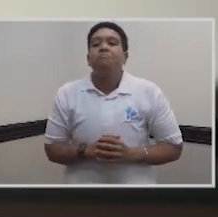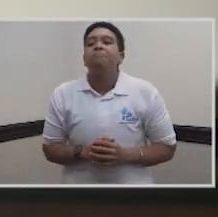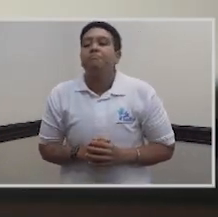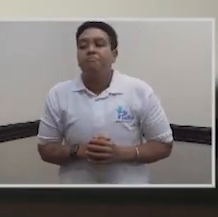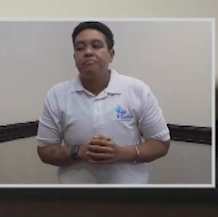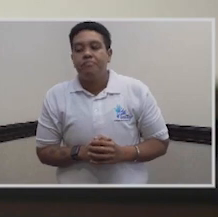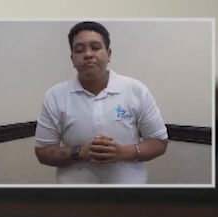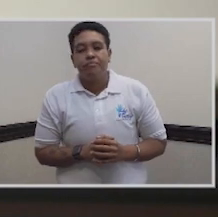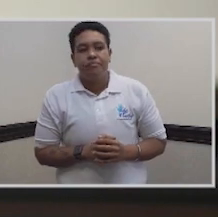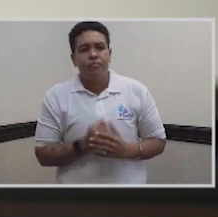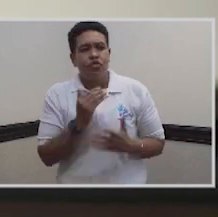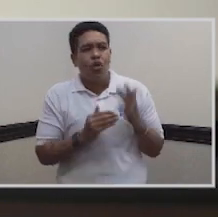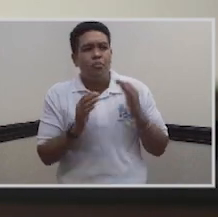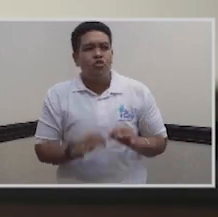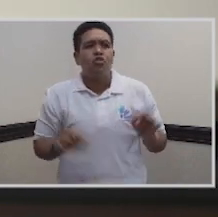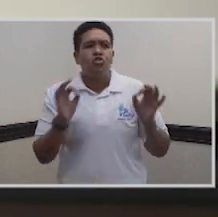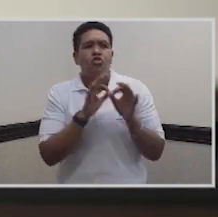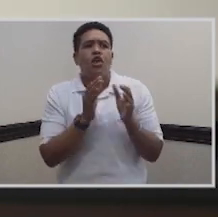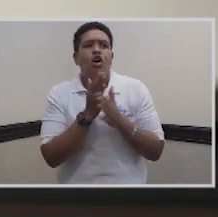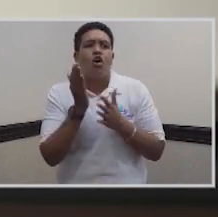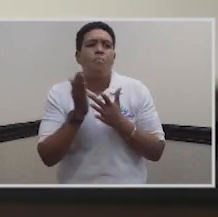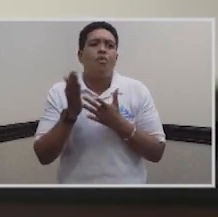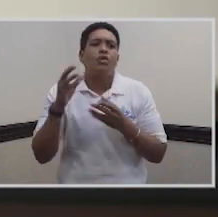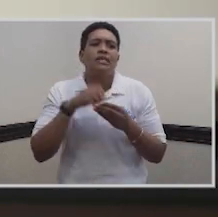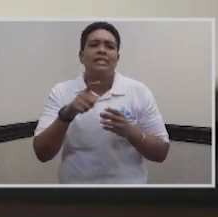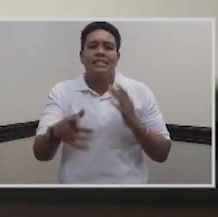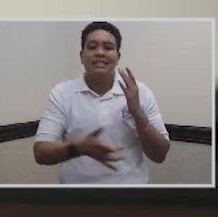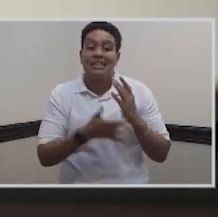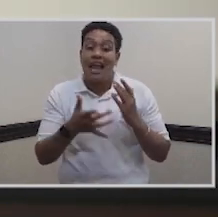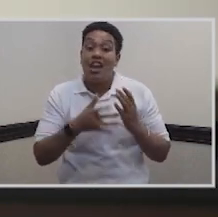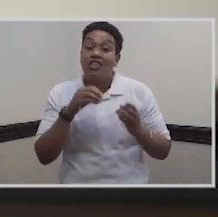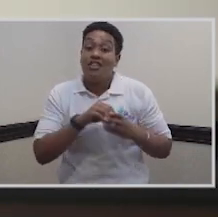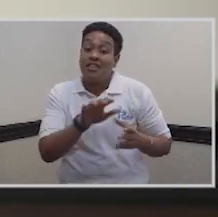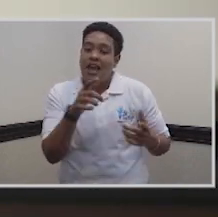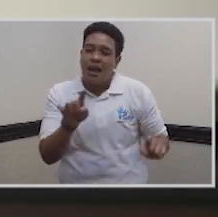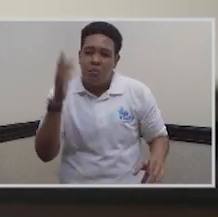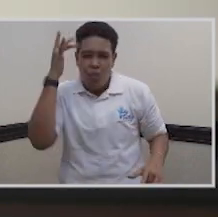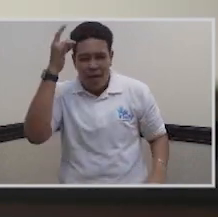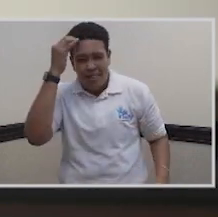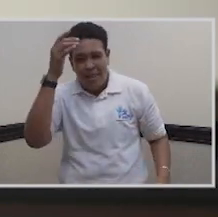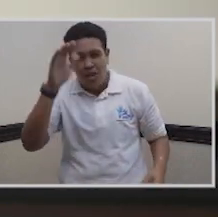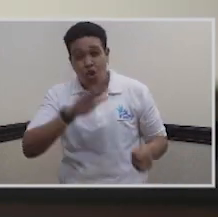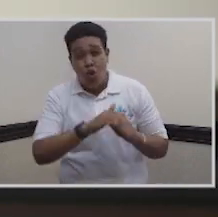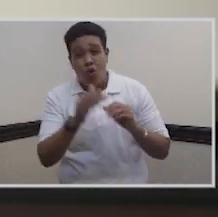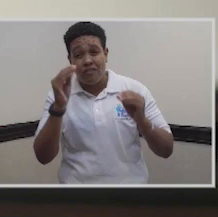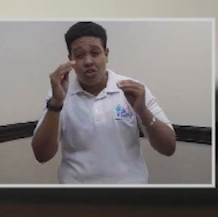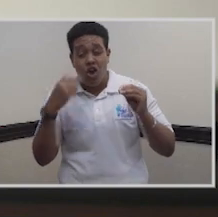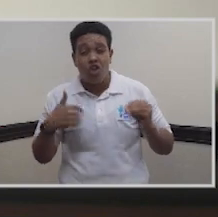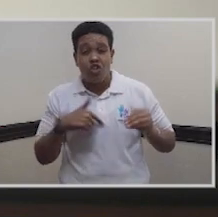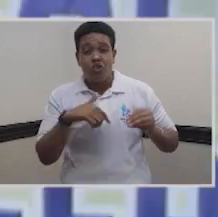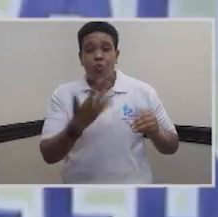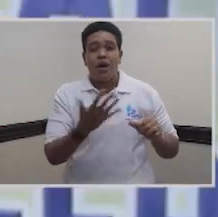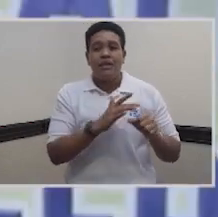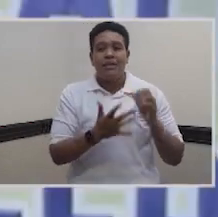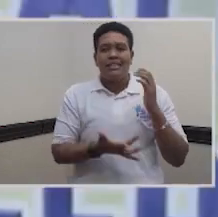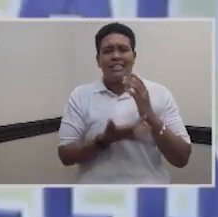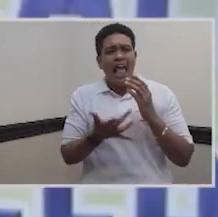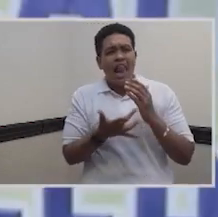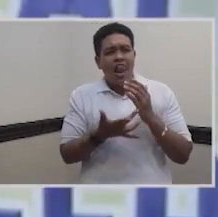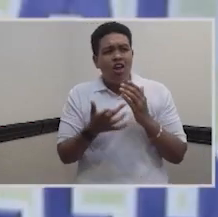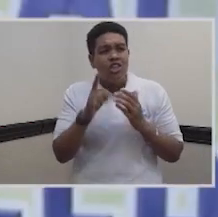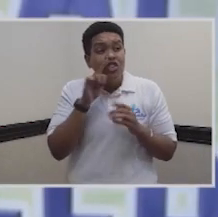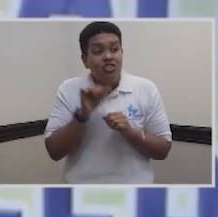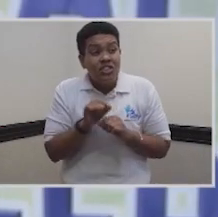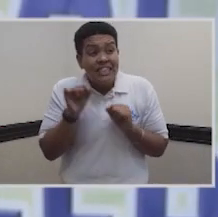are critical components of that. There's a technology component. One of the things that COVID has taught us is that technology does